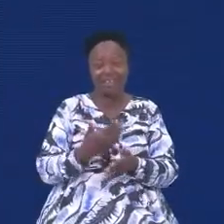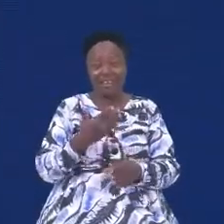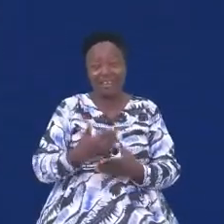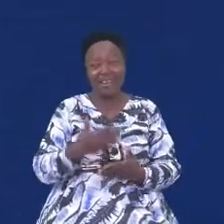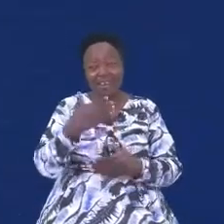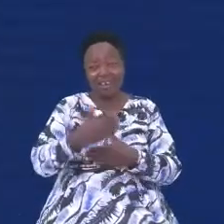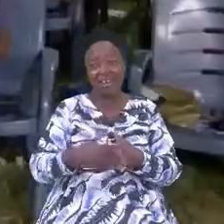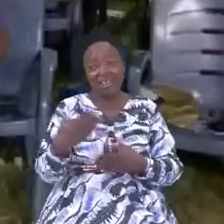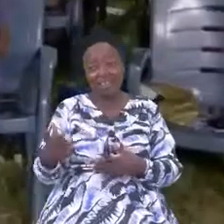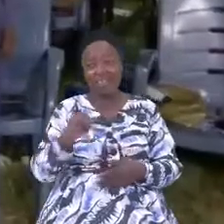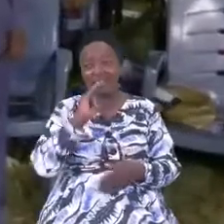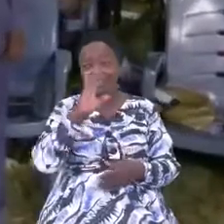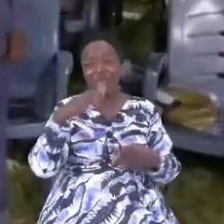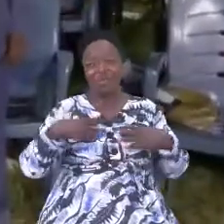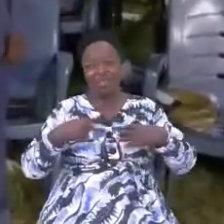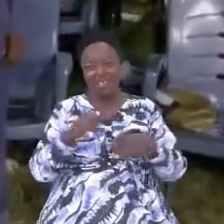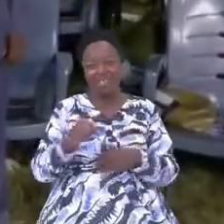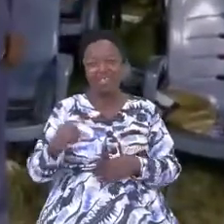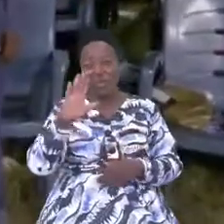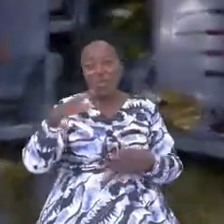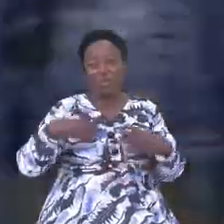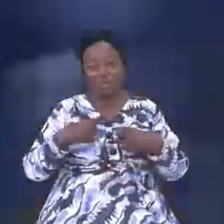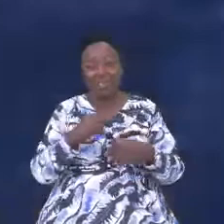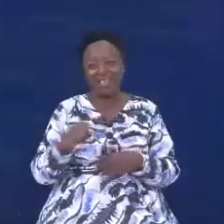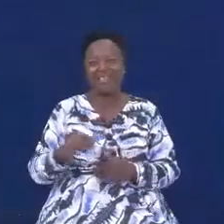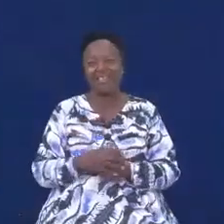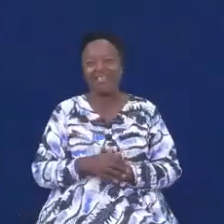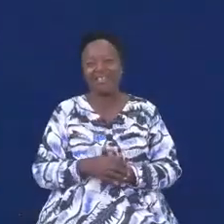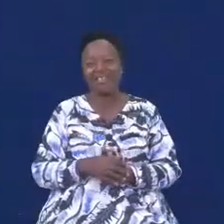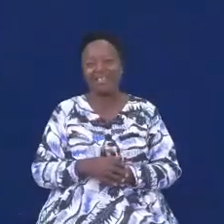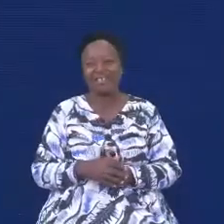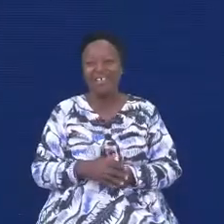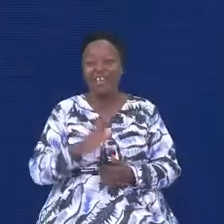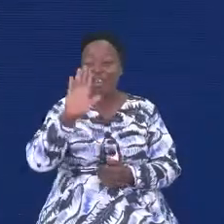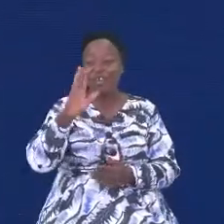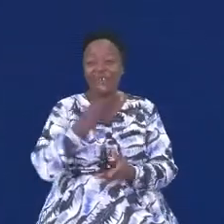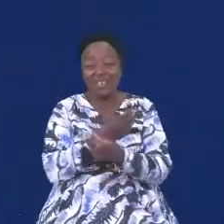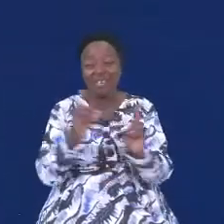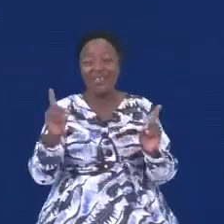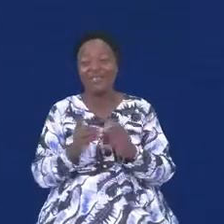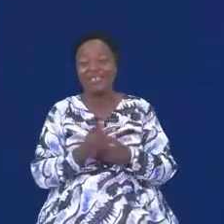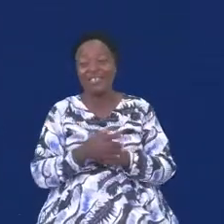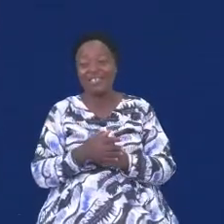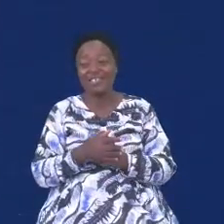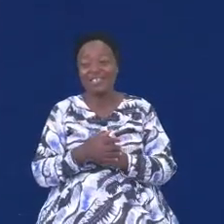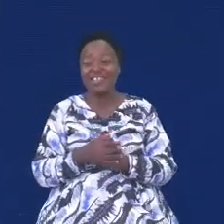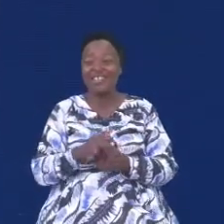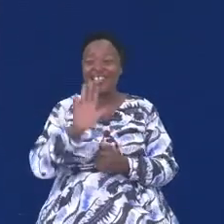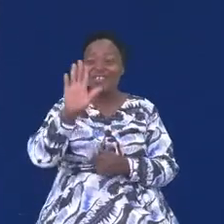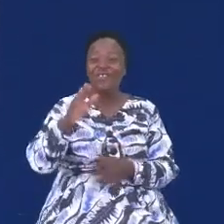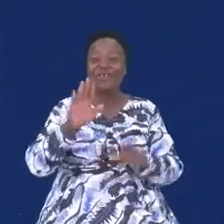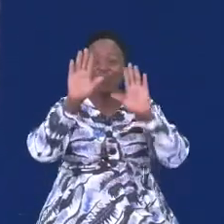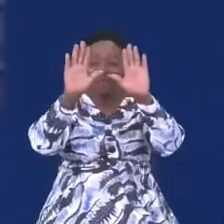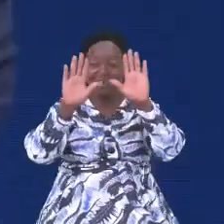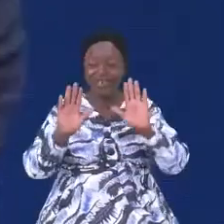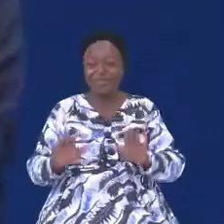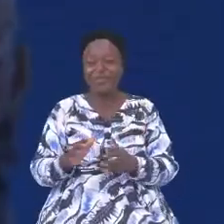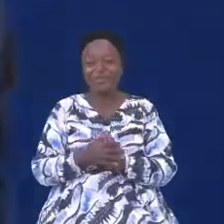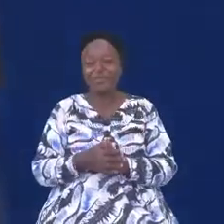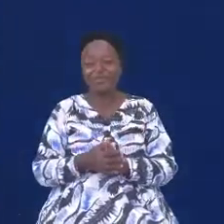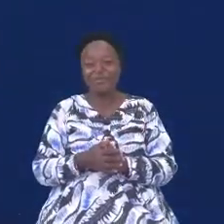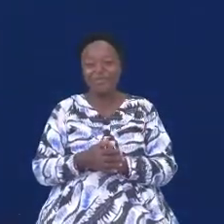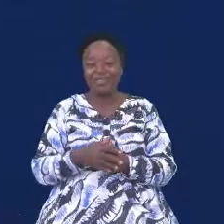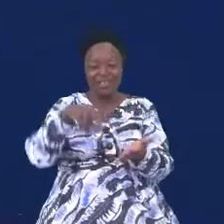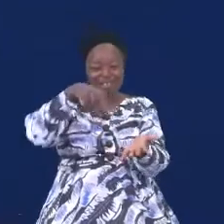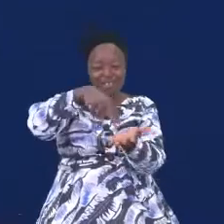cure. Your healing, amen. Your deliverance, amen. Your miracle. Amen.